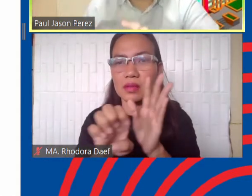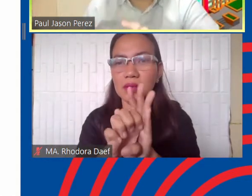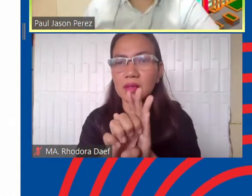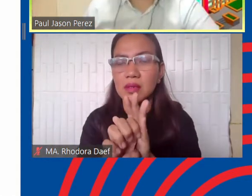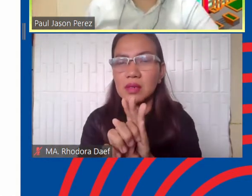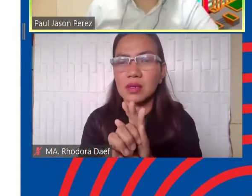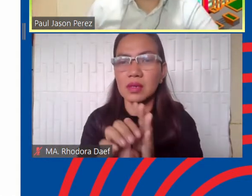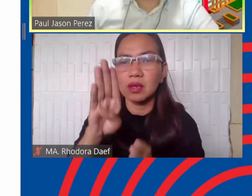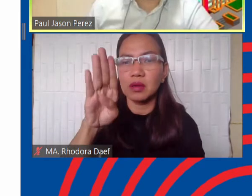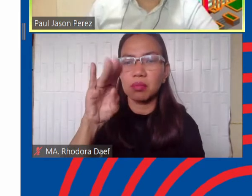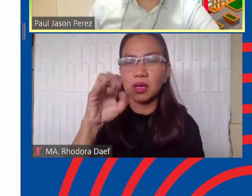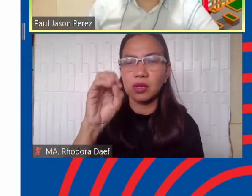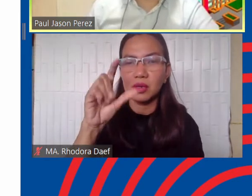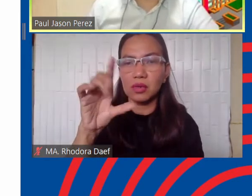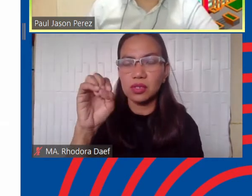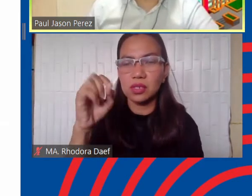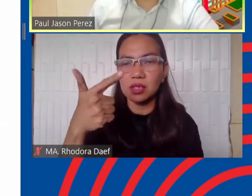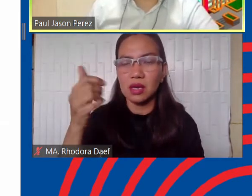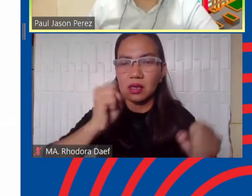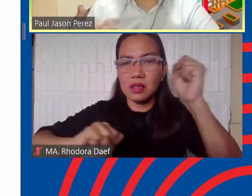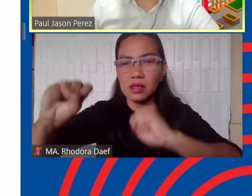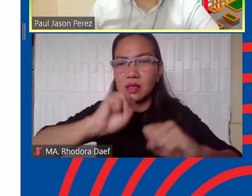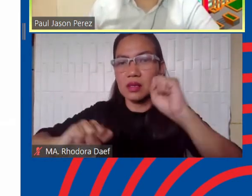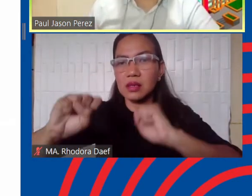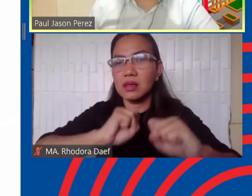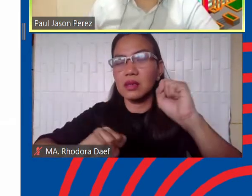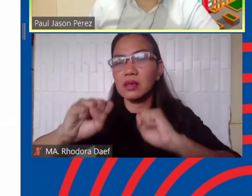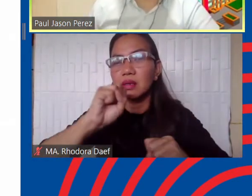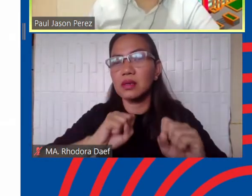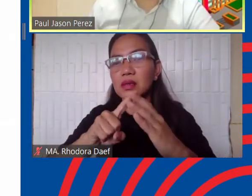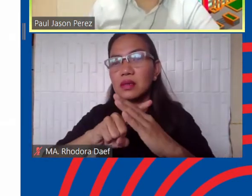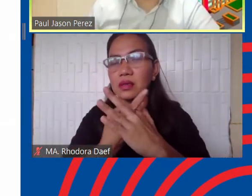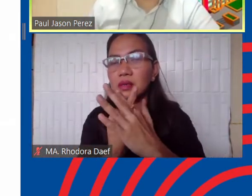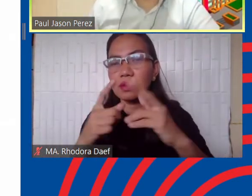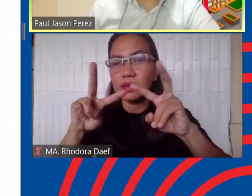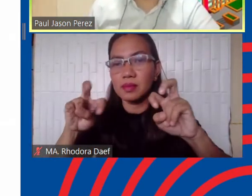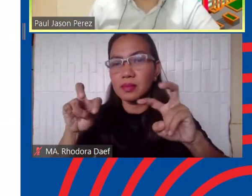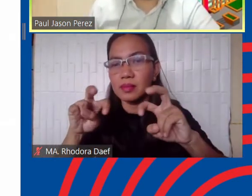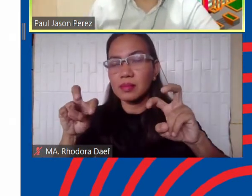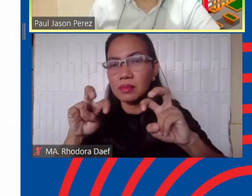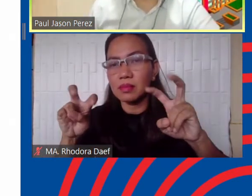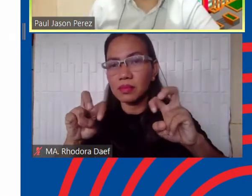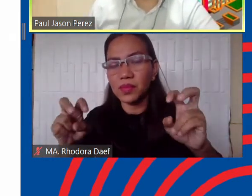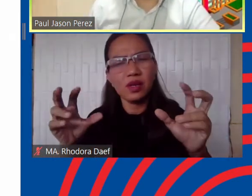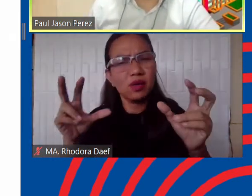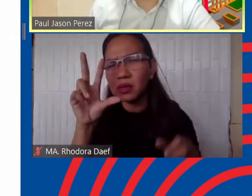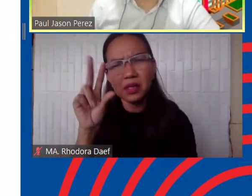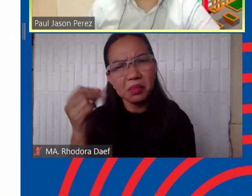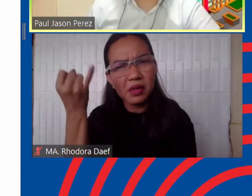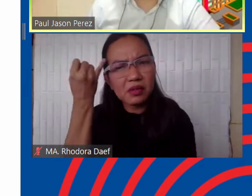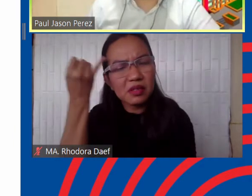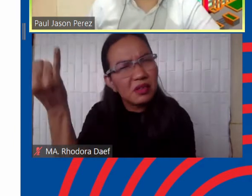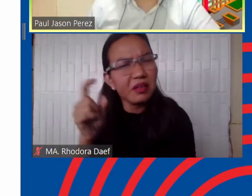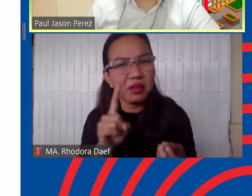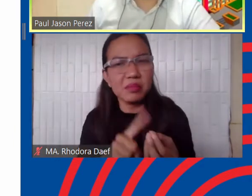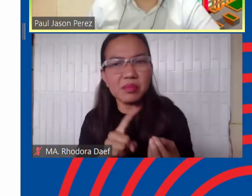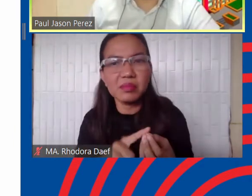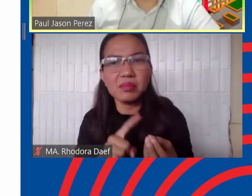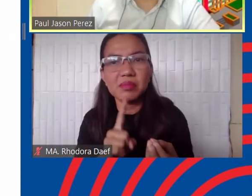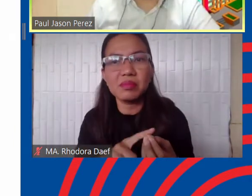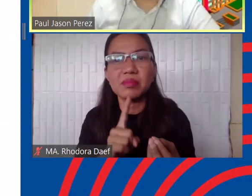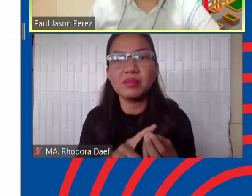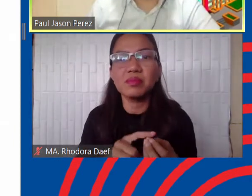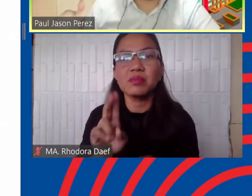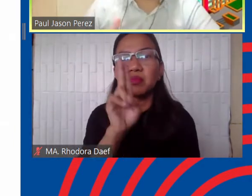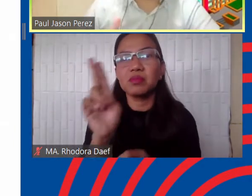biological sciences and you're just starting out as a researcher, or you have no idea what metadata you're going to use,